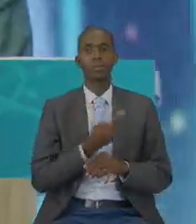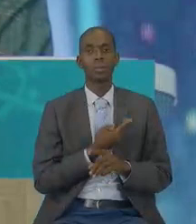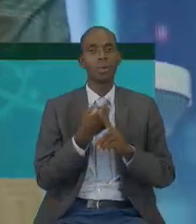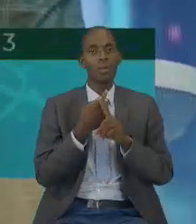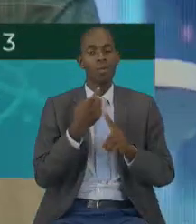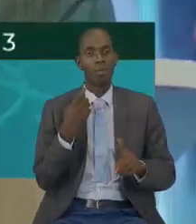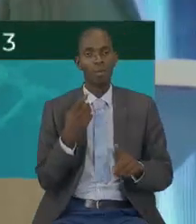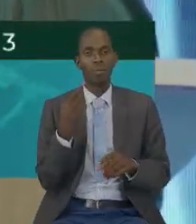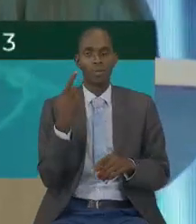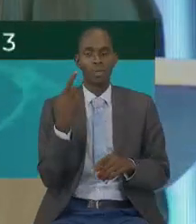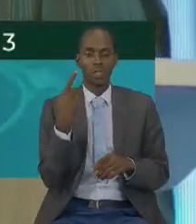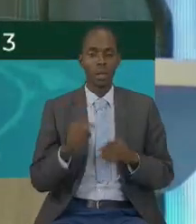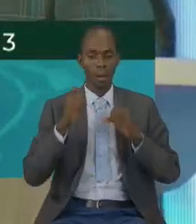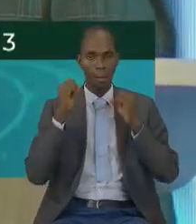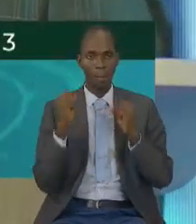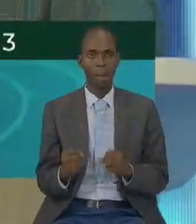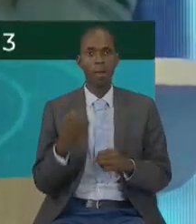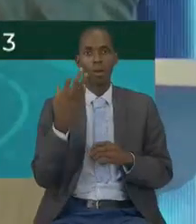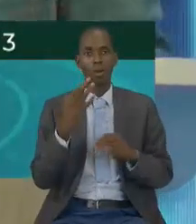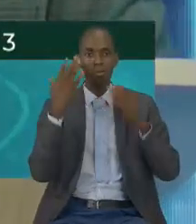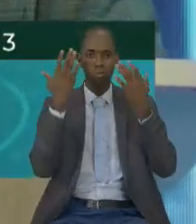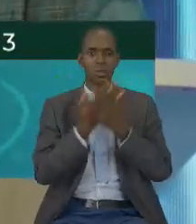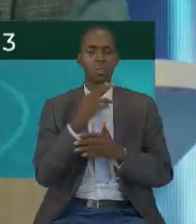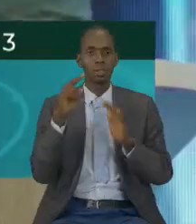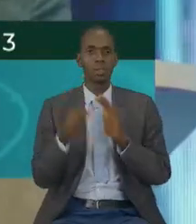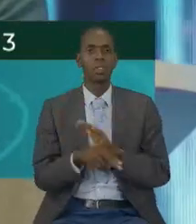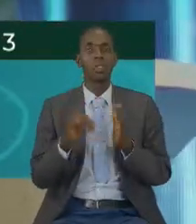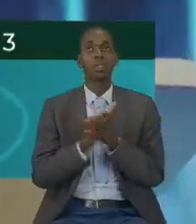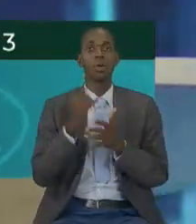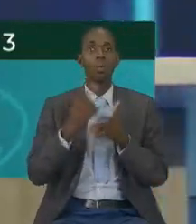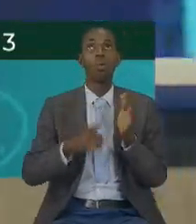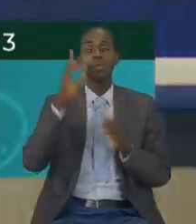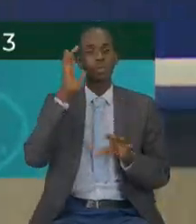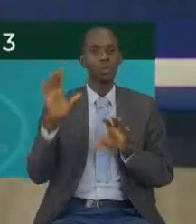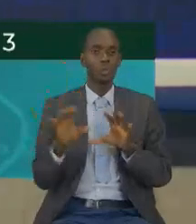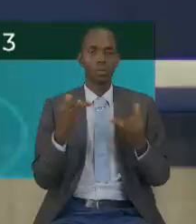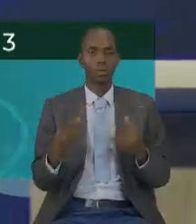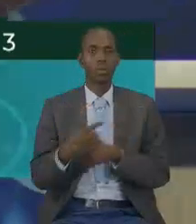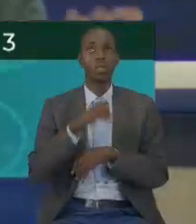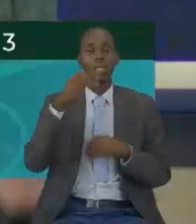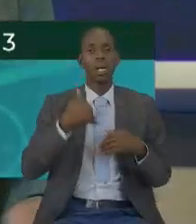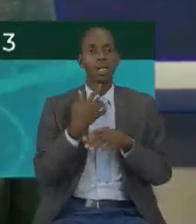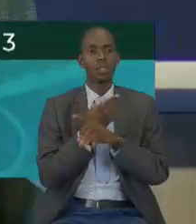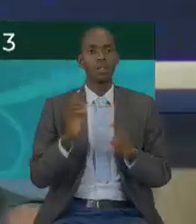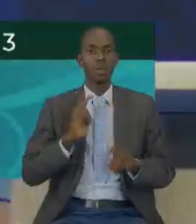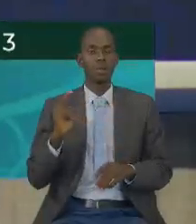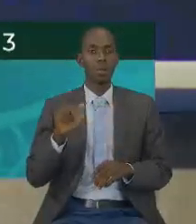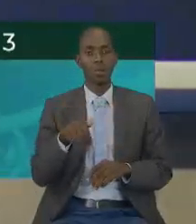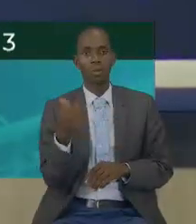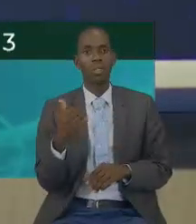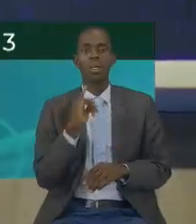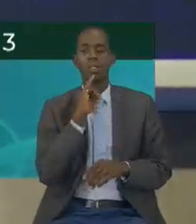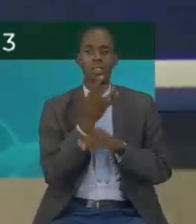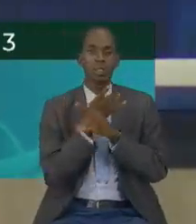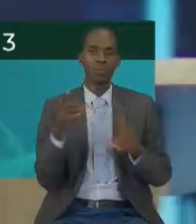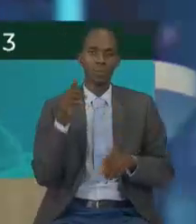from the power of darkness. That's what he's going to do today. He has delivered others, and he's delivering you